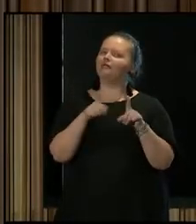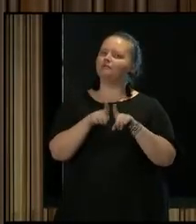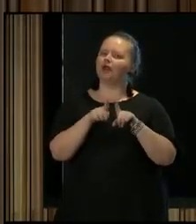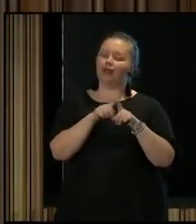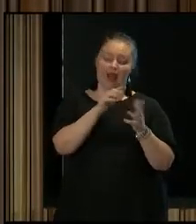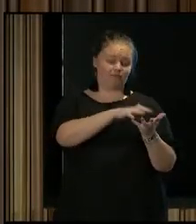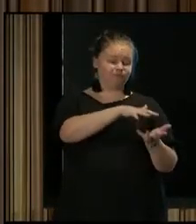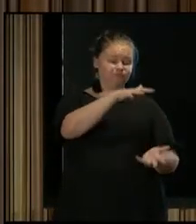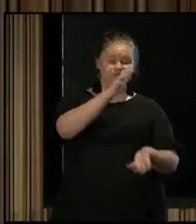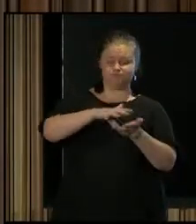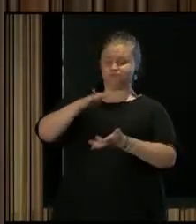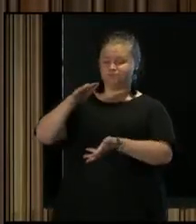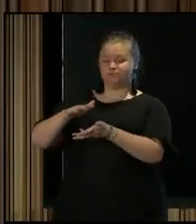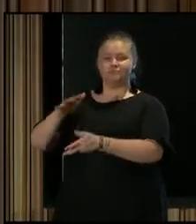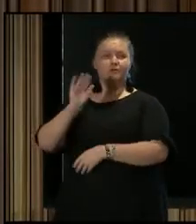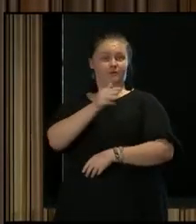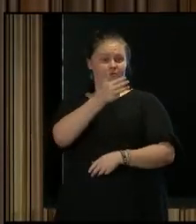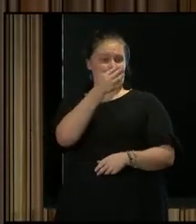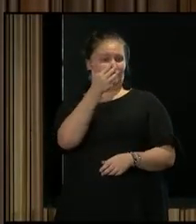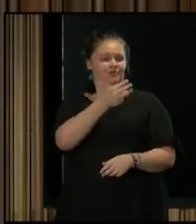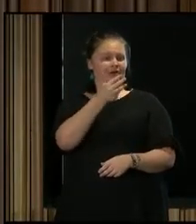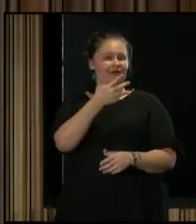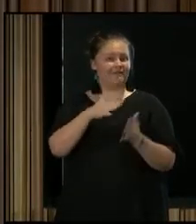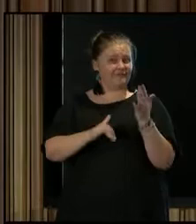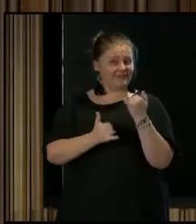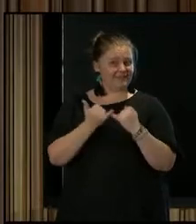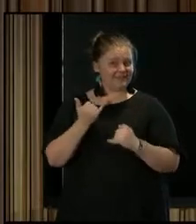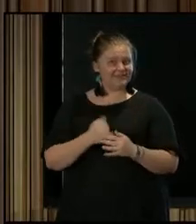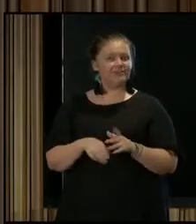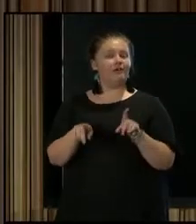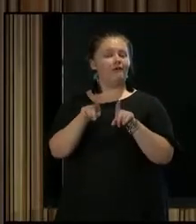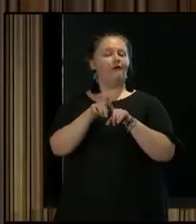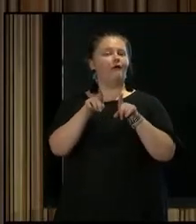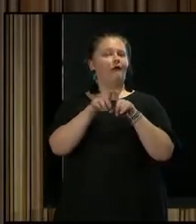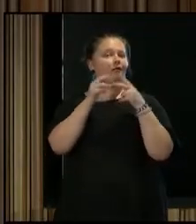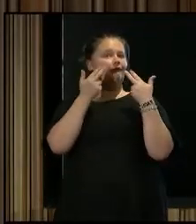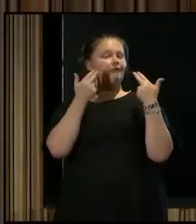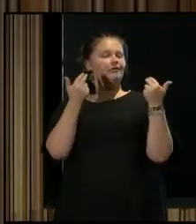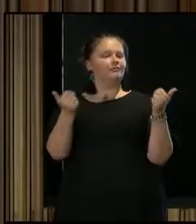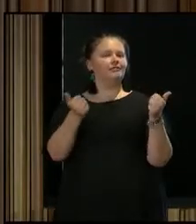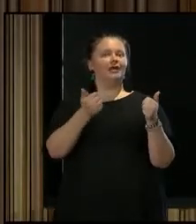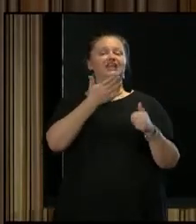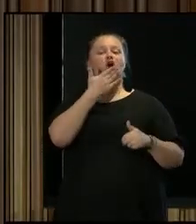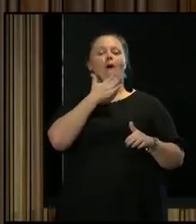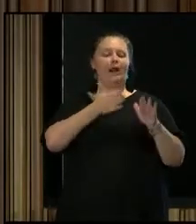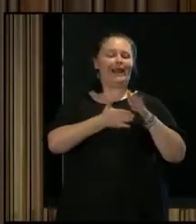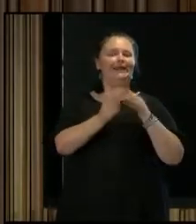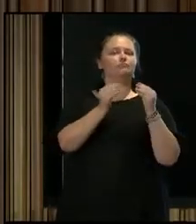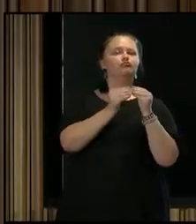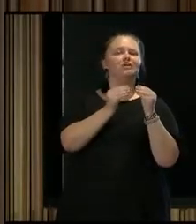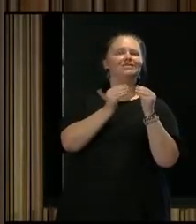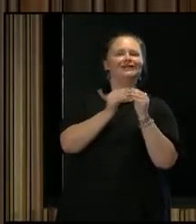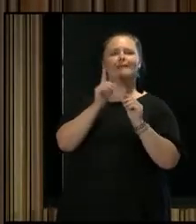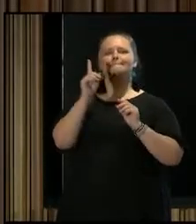catalogue transports you back to the 1950s to enjoy such long-forgotten tunes as It's Hot in Brisbane, But It's Cool in